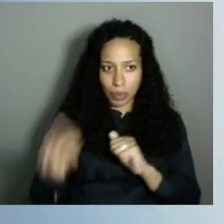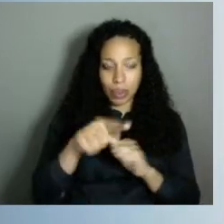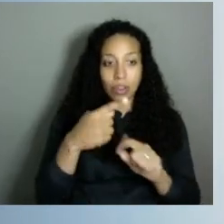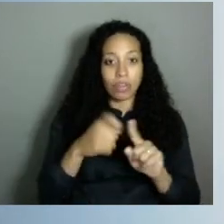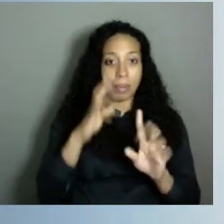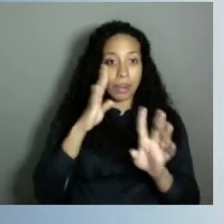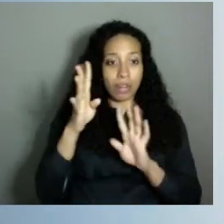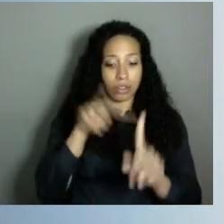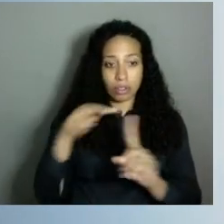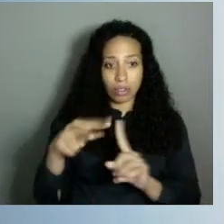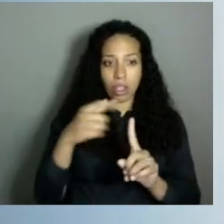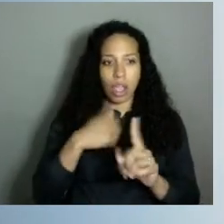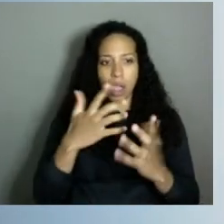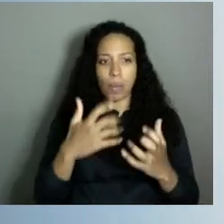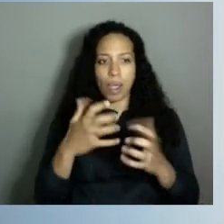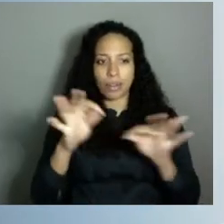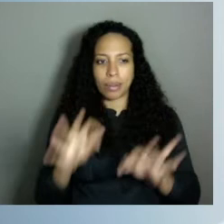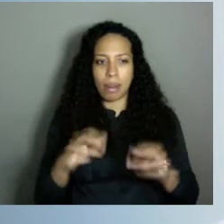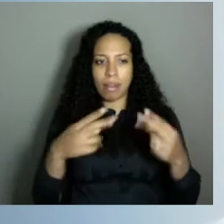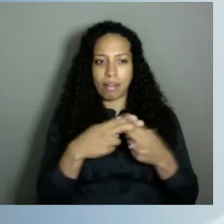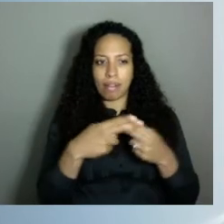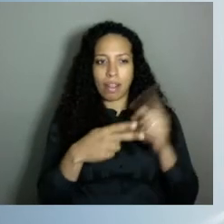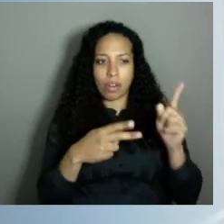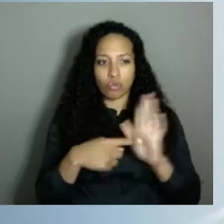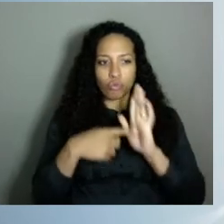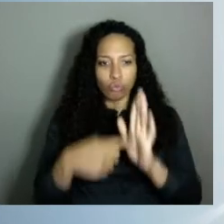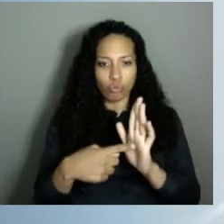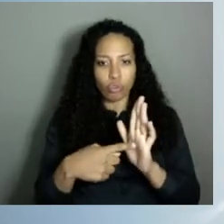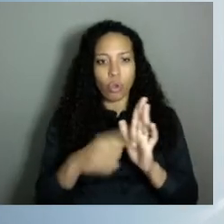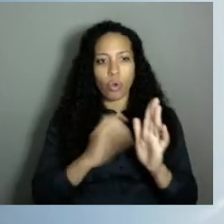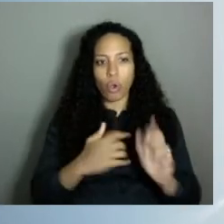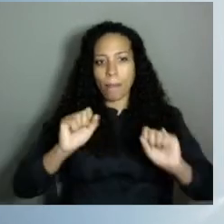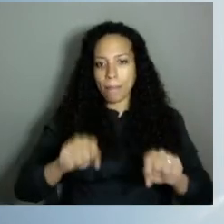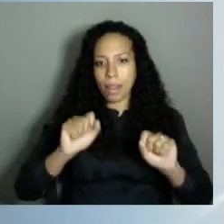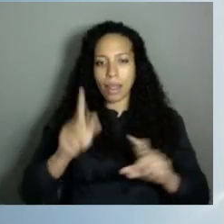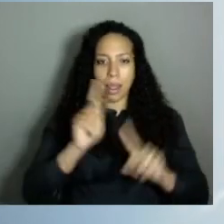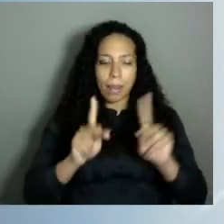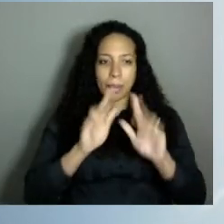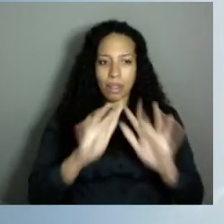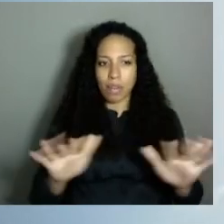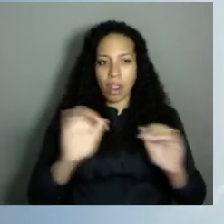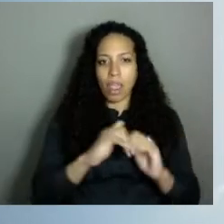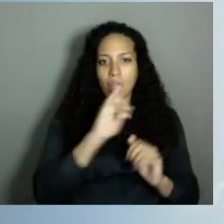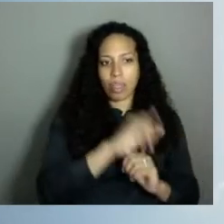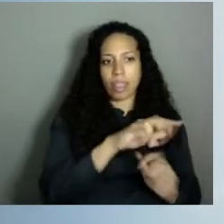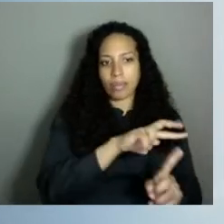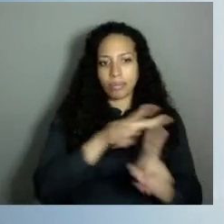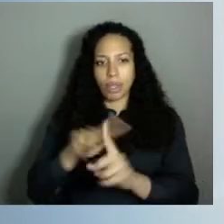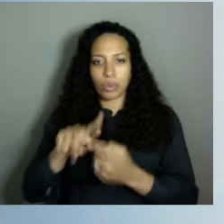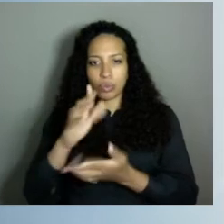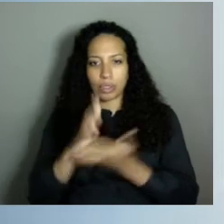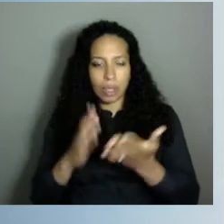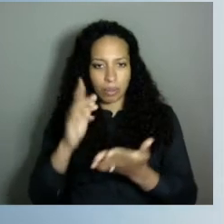is a slide that shows some capabilities, our people, and diversity, as well as how that translates into some concepts.